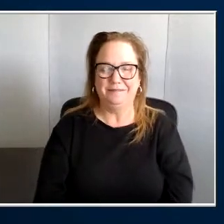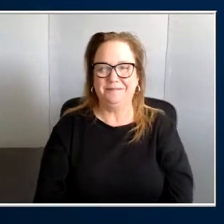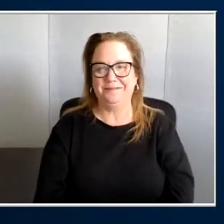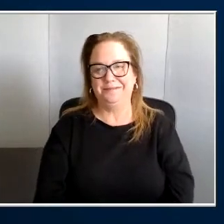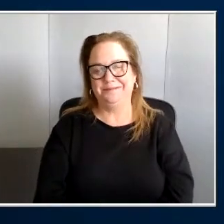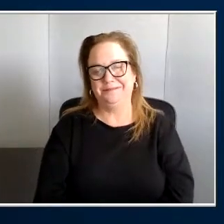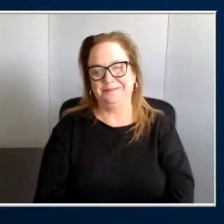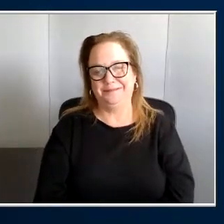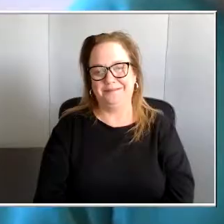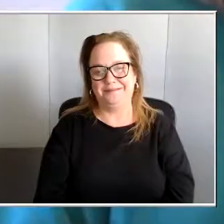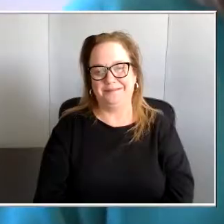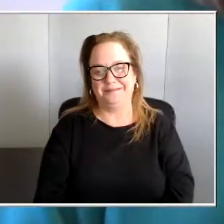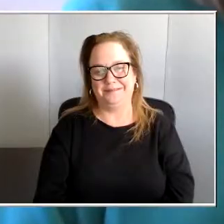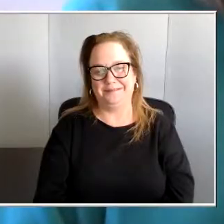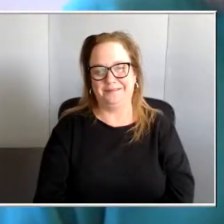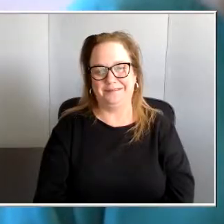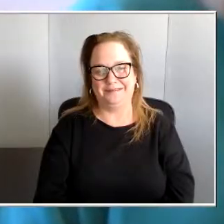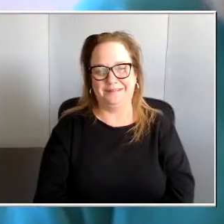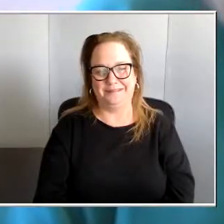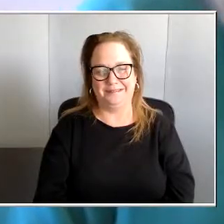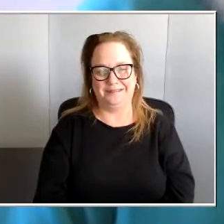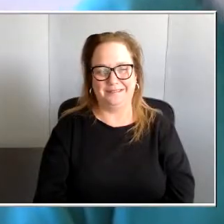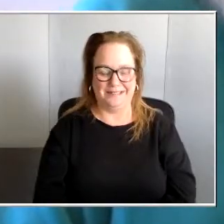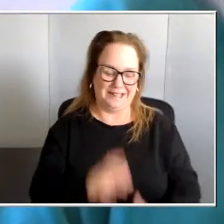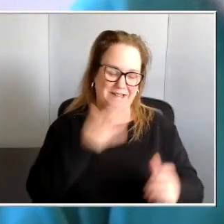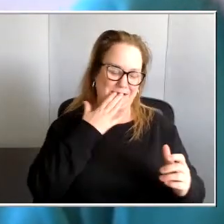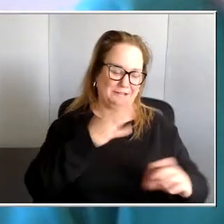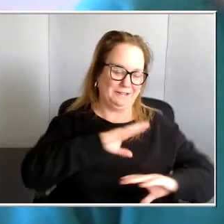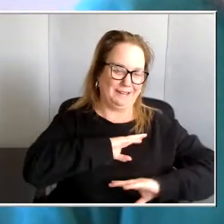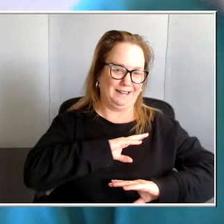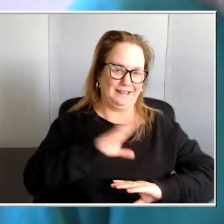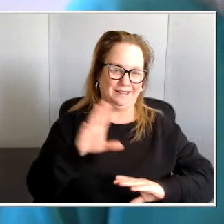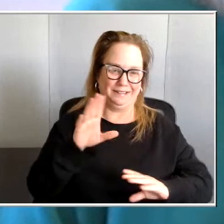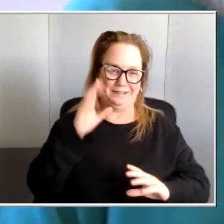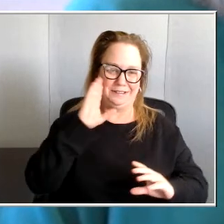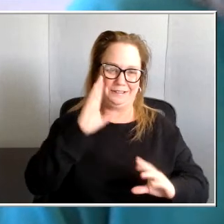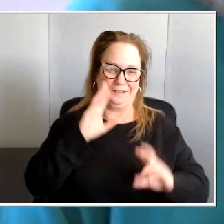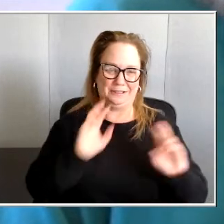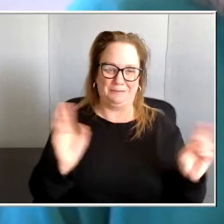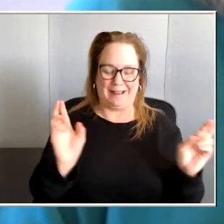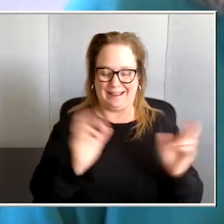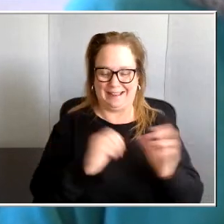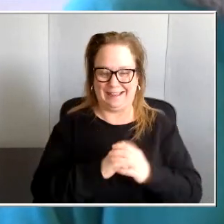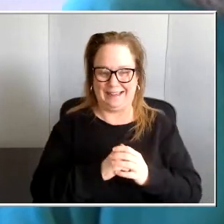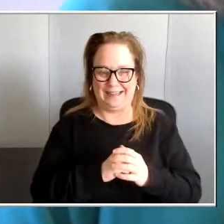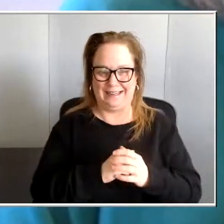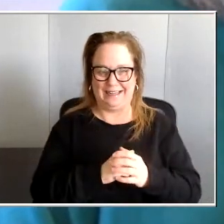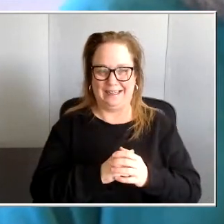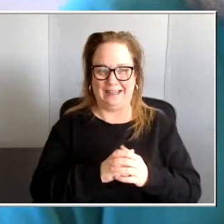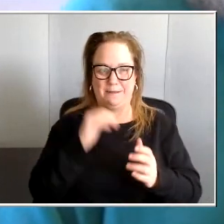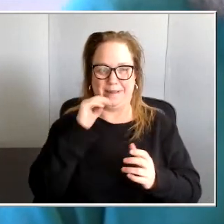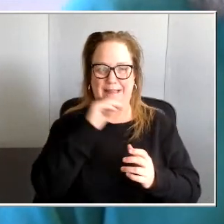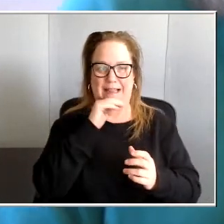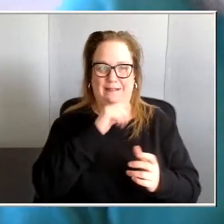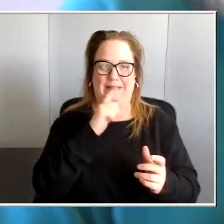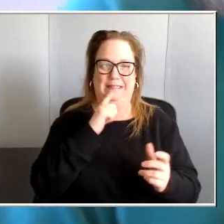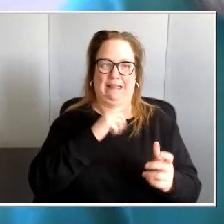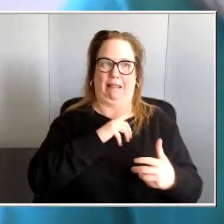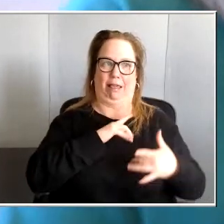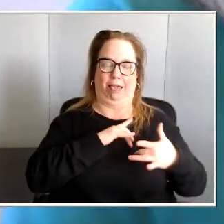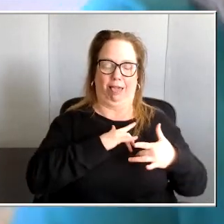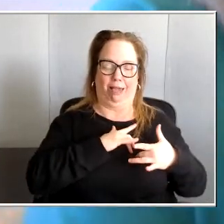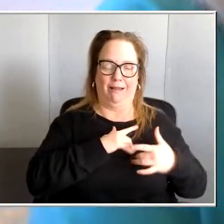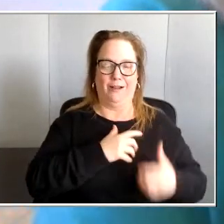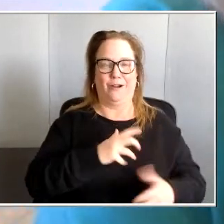Oh, I mean, she's good. I mean, she's ready. But I would be lying if I said it wasn't hard to watch